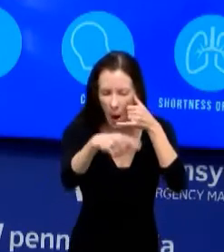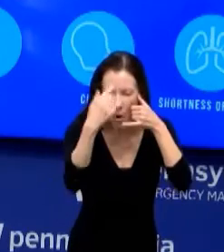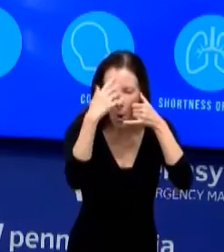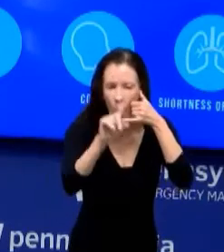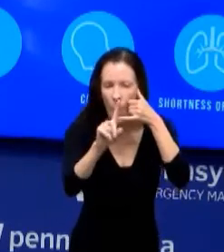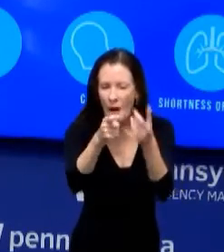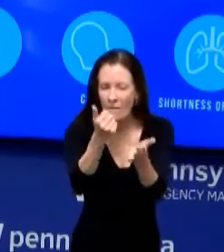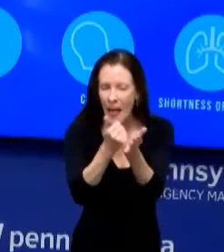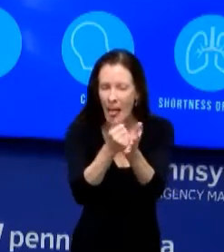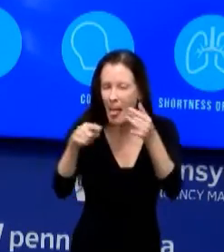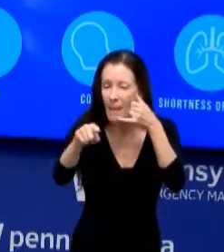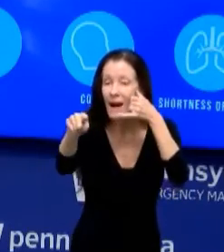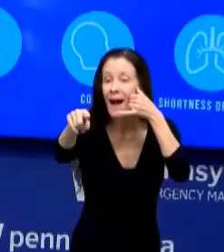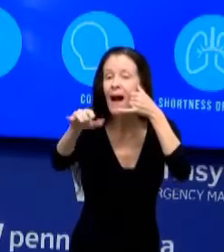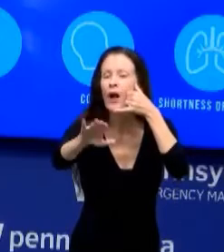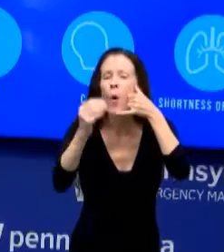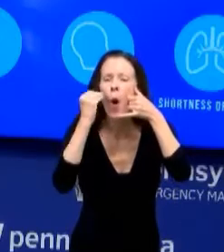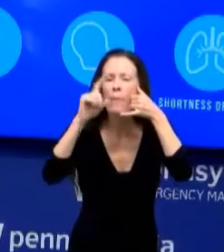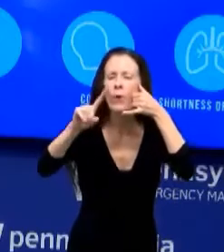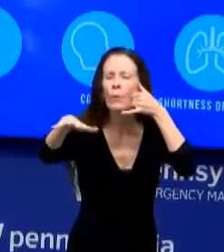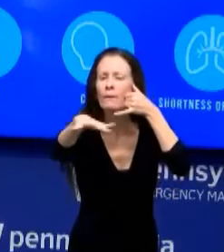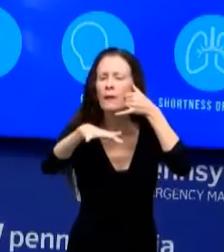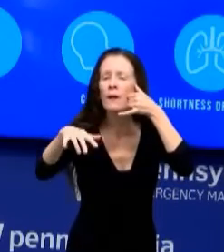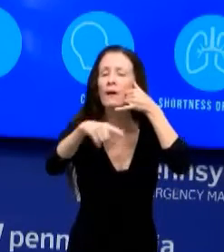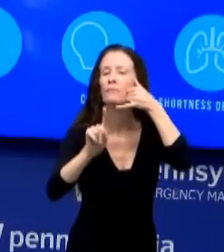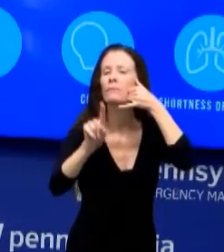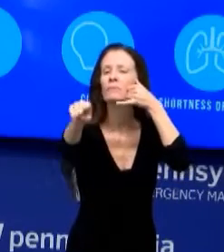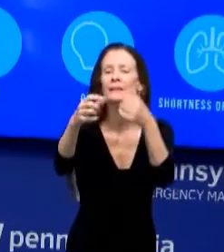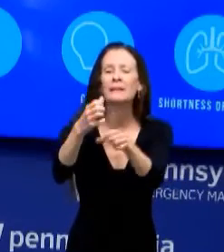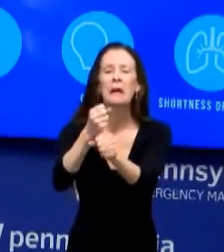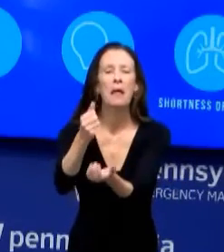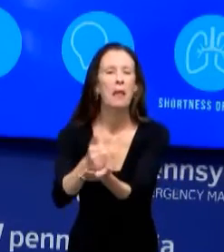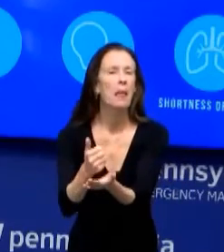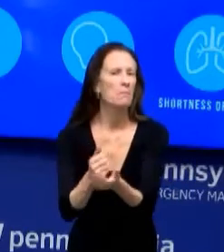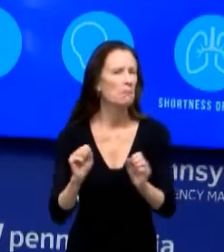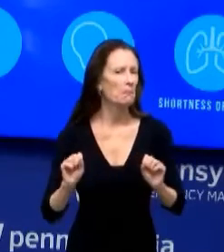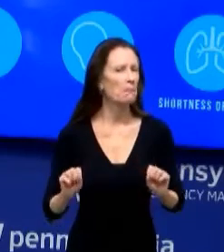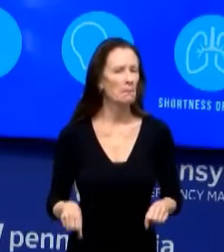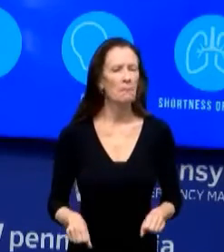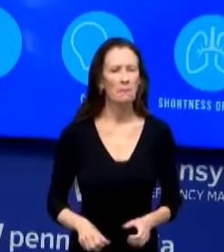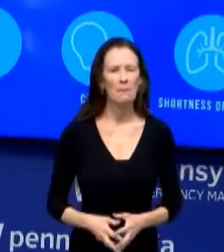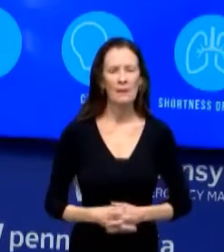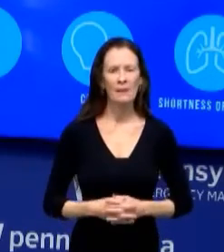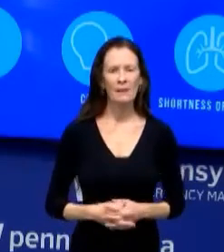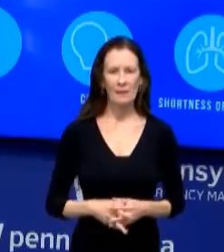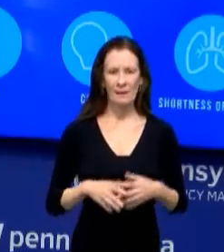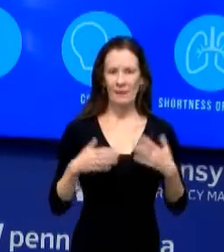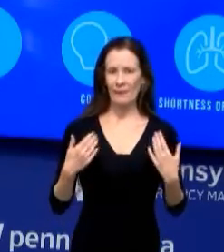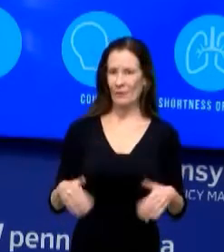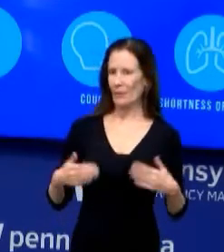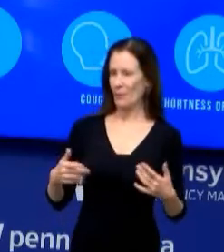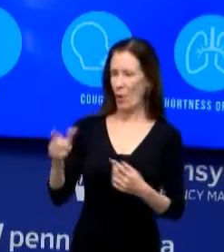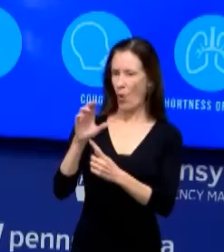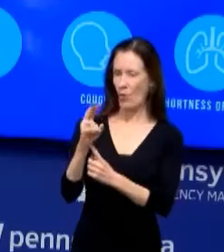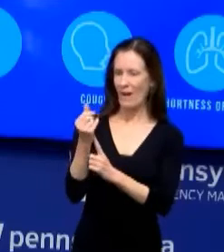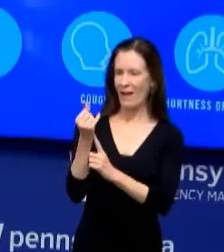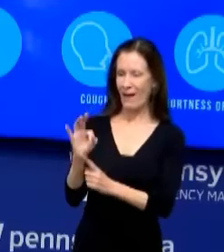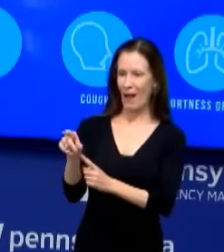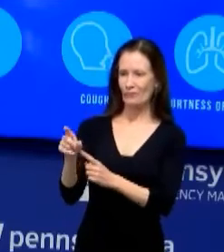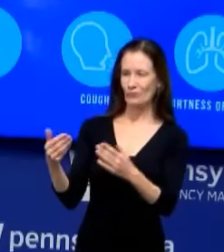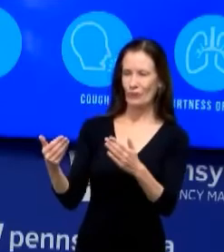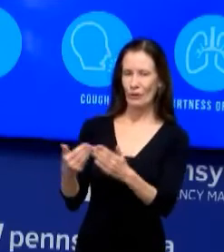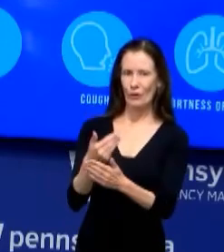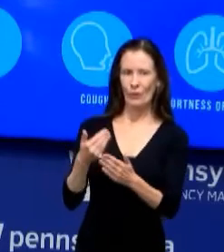these unprecedented times, let us never forget that treatment works and recovery is